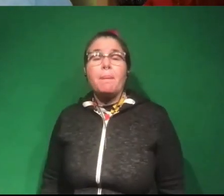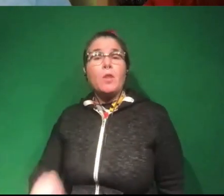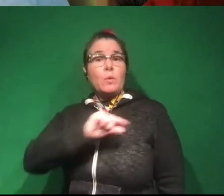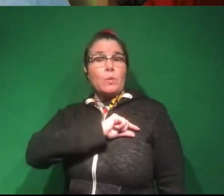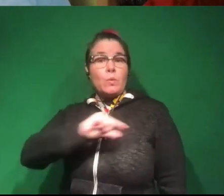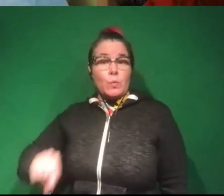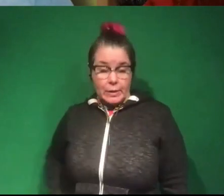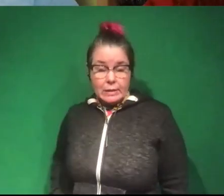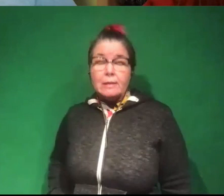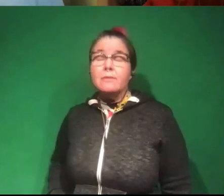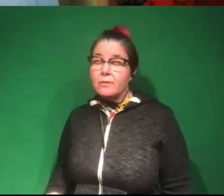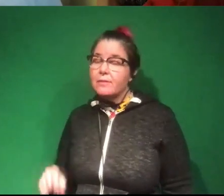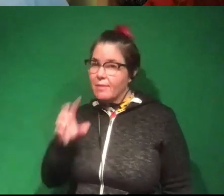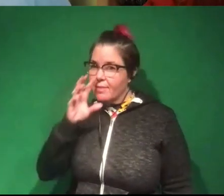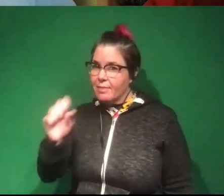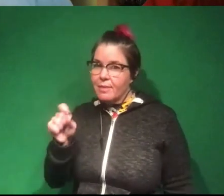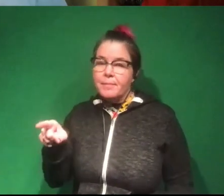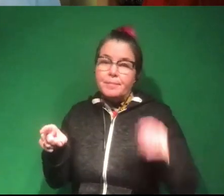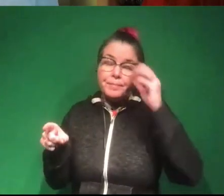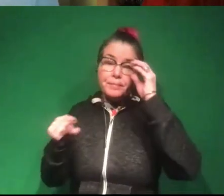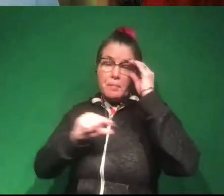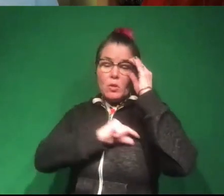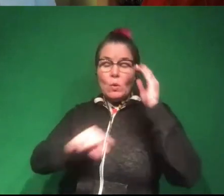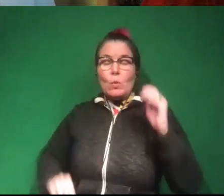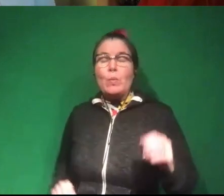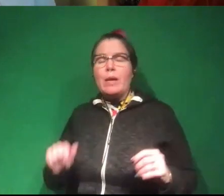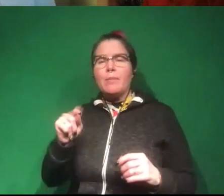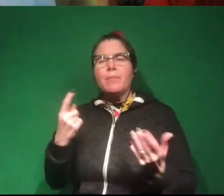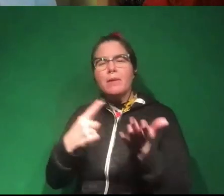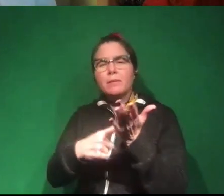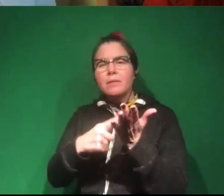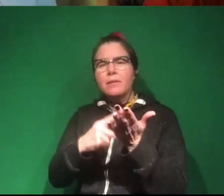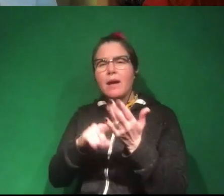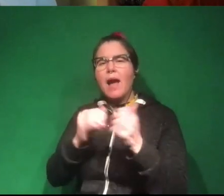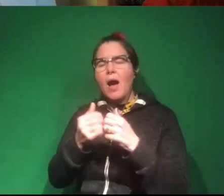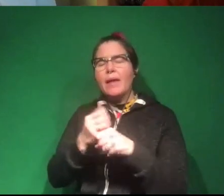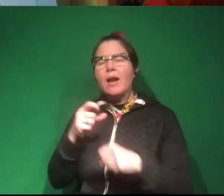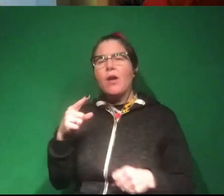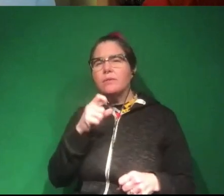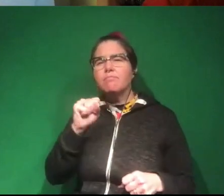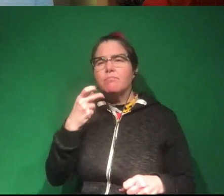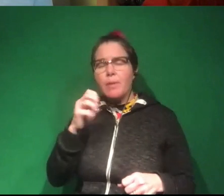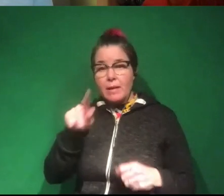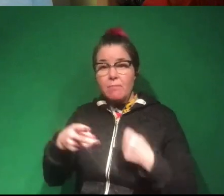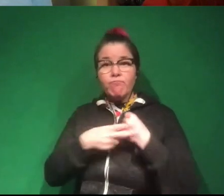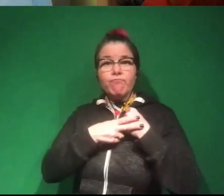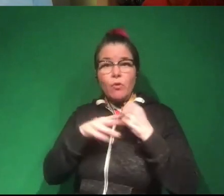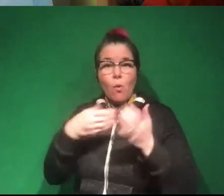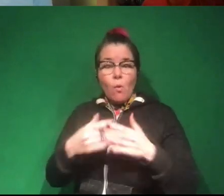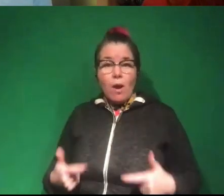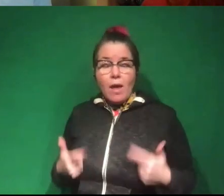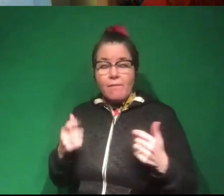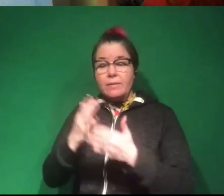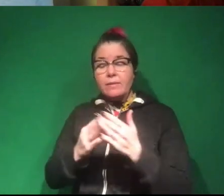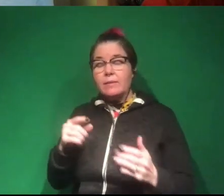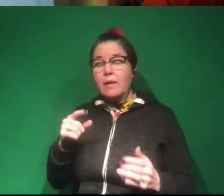where it really gets interesting. A queen ant, where I talked about how they get all the sperm that they need for their whole life, some queen ants have been